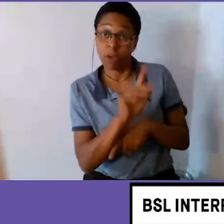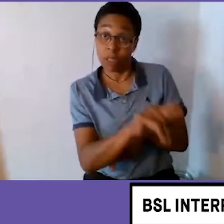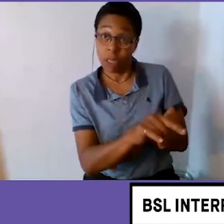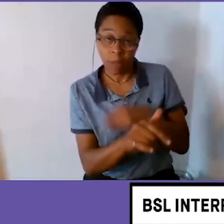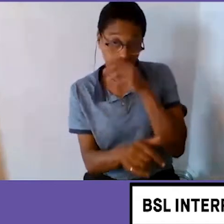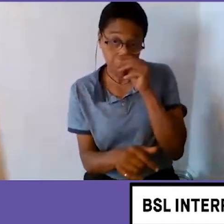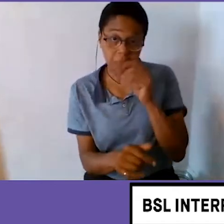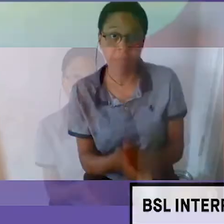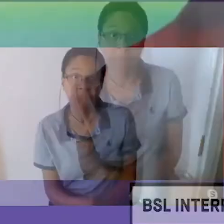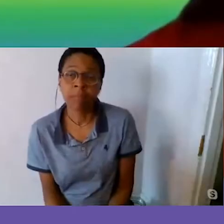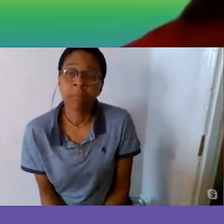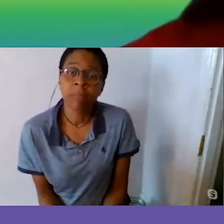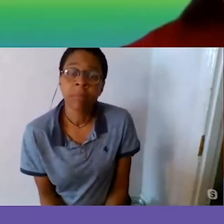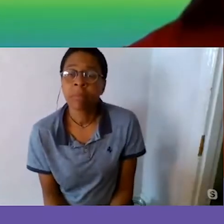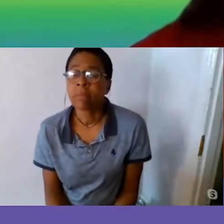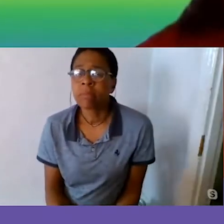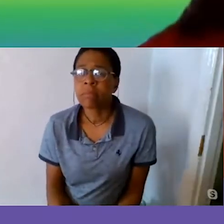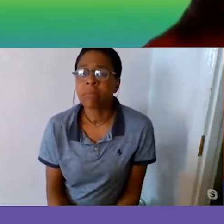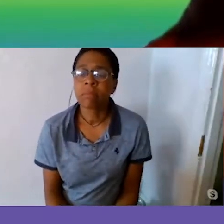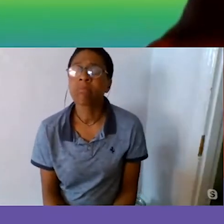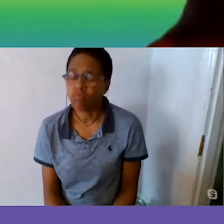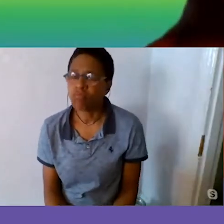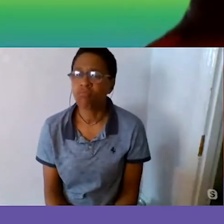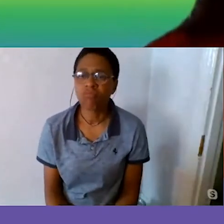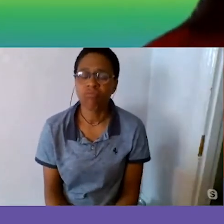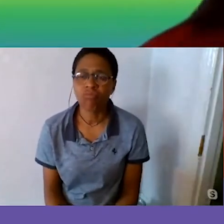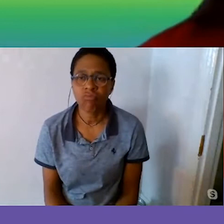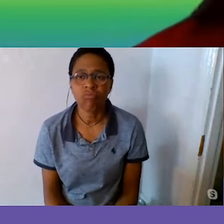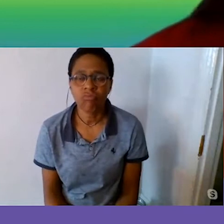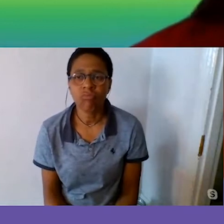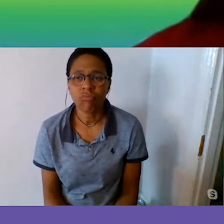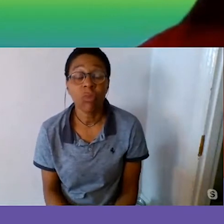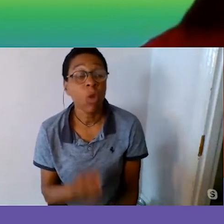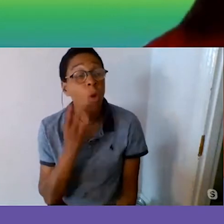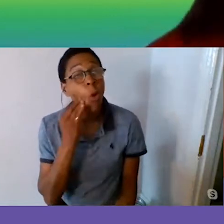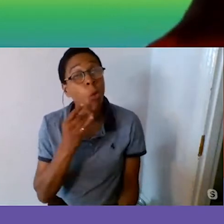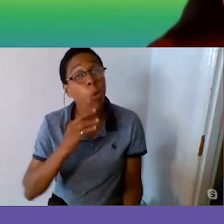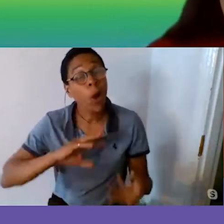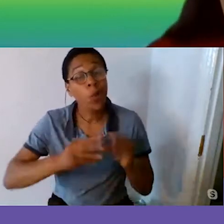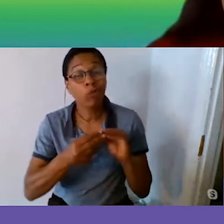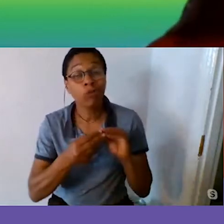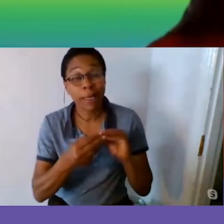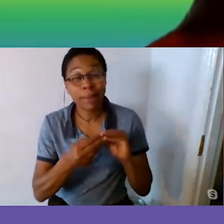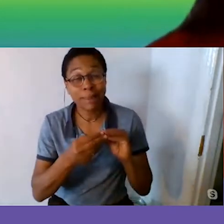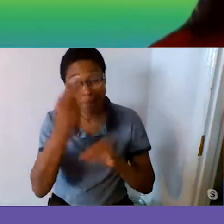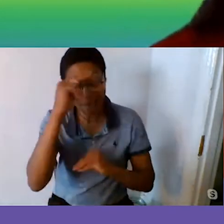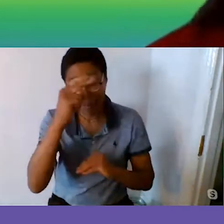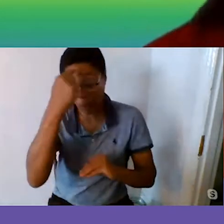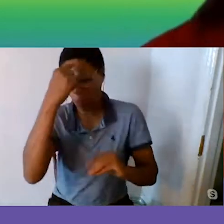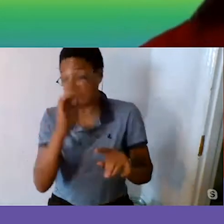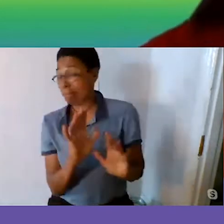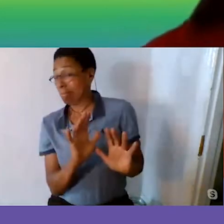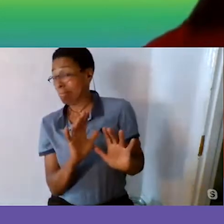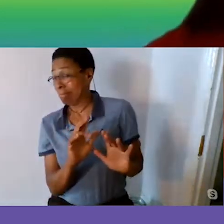on what you've put together. Yeah, I mean, when we came up with the name, I was like, oh, am I going to get backlash? Because it's really hard to come up with a name